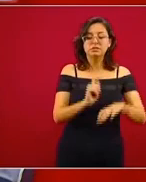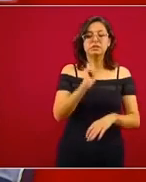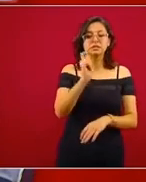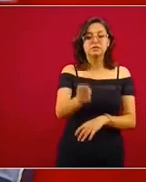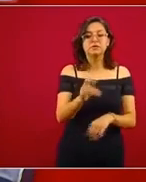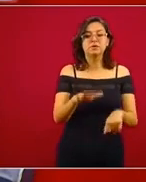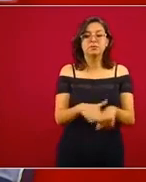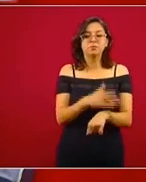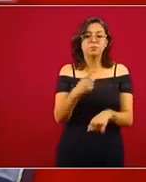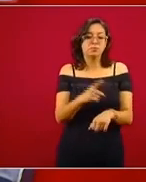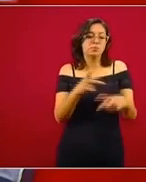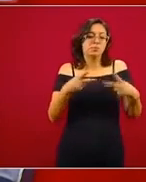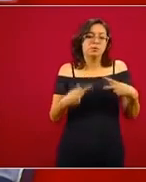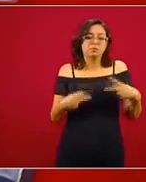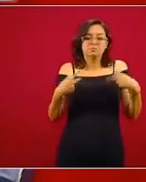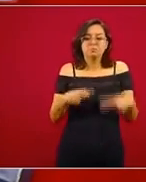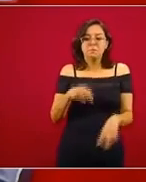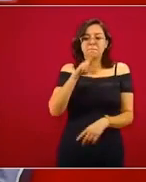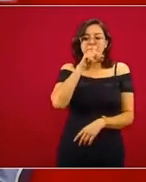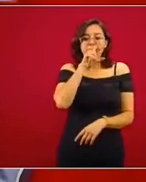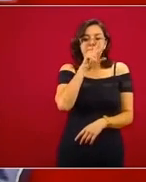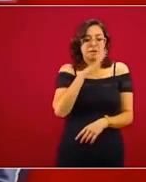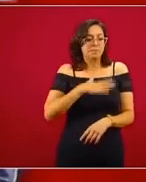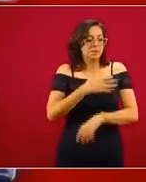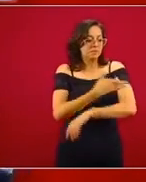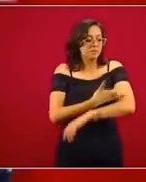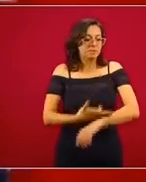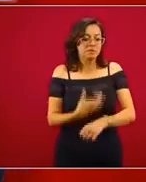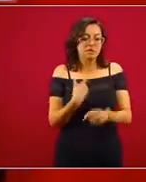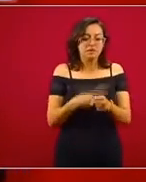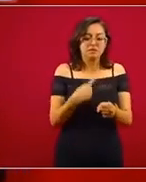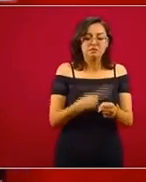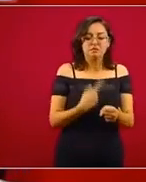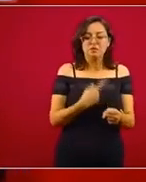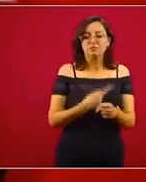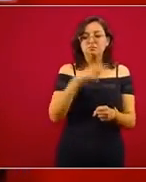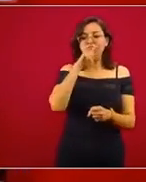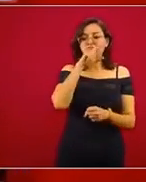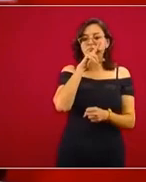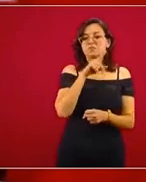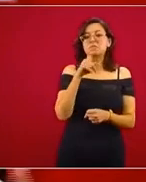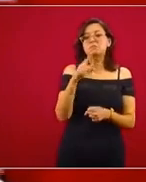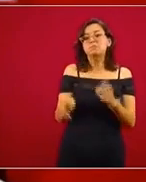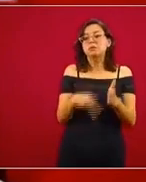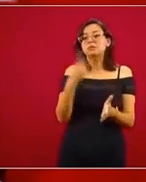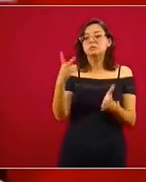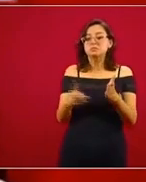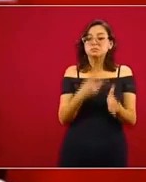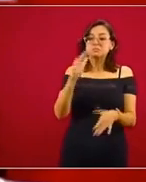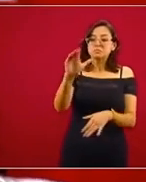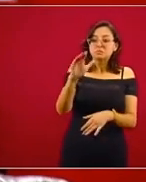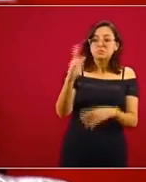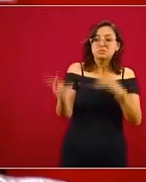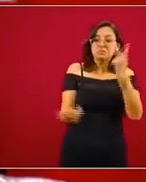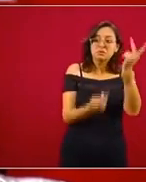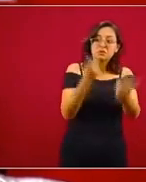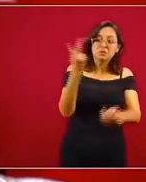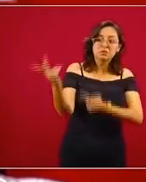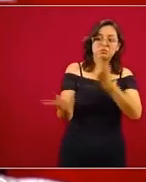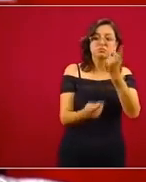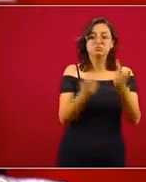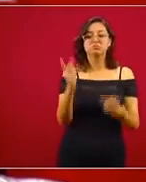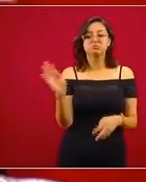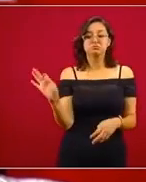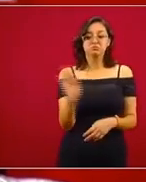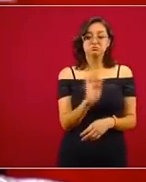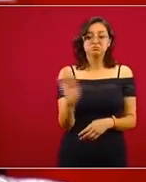there? And then also, what are you referring to? People who are worried